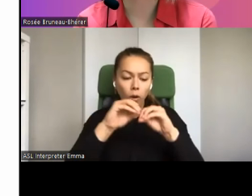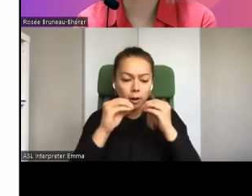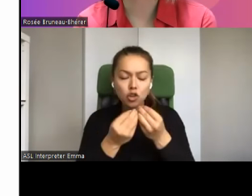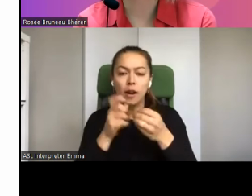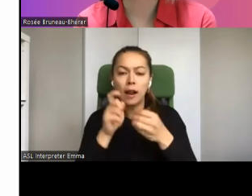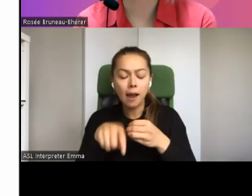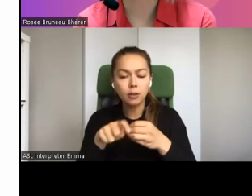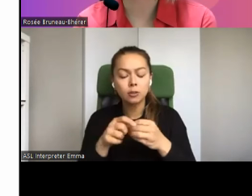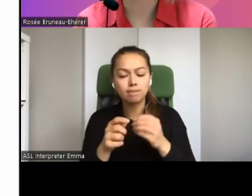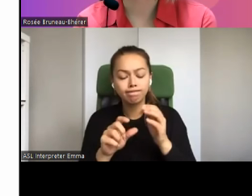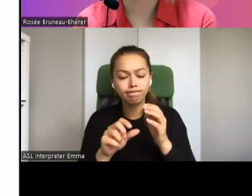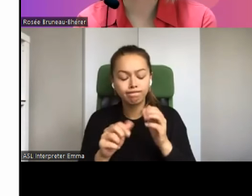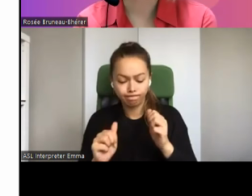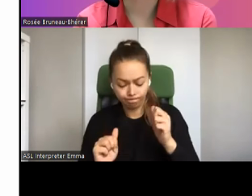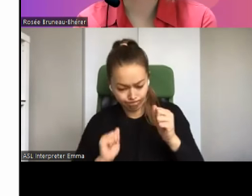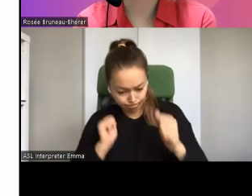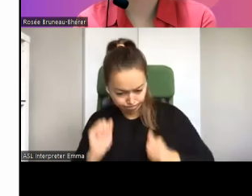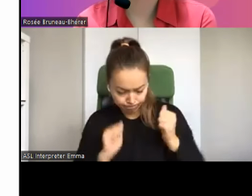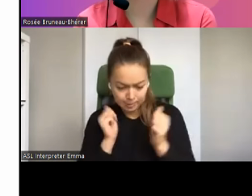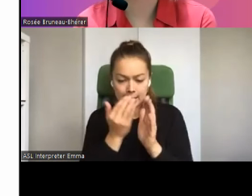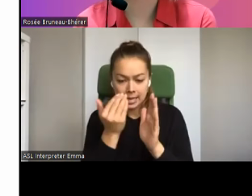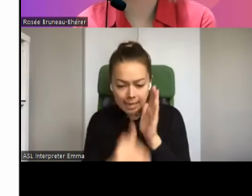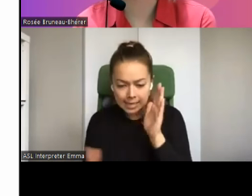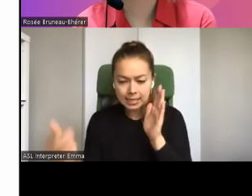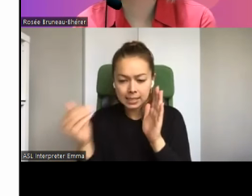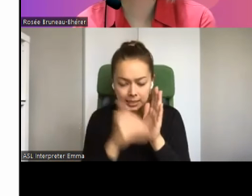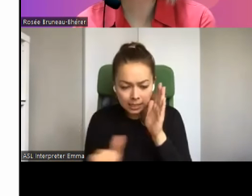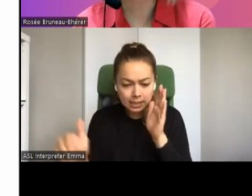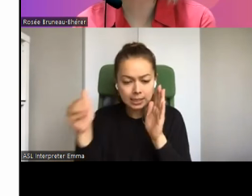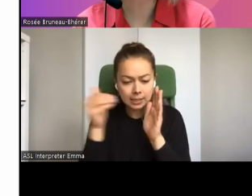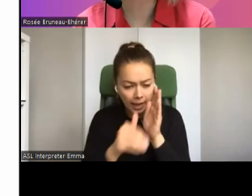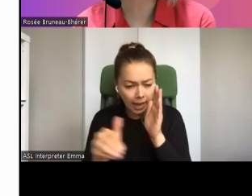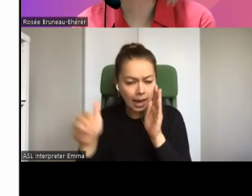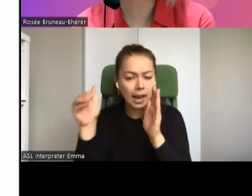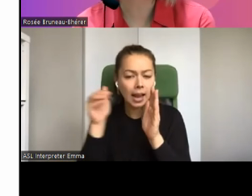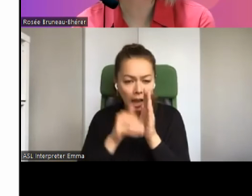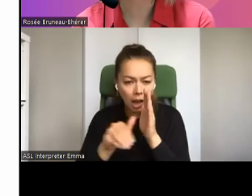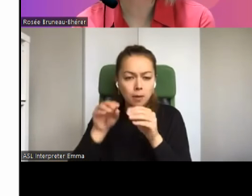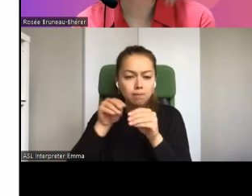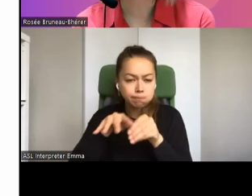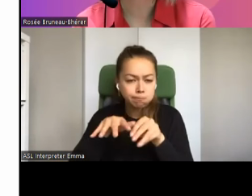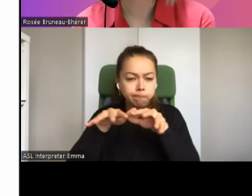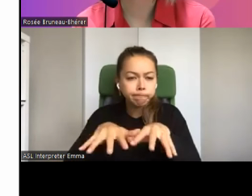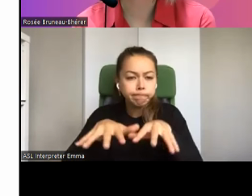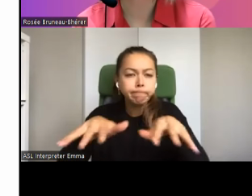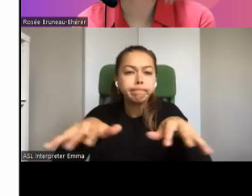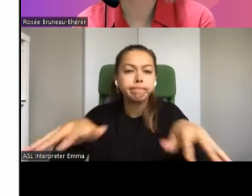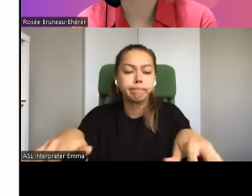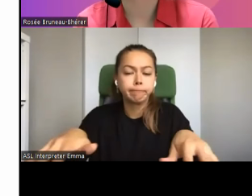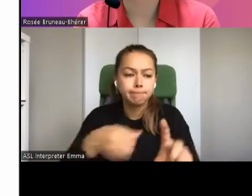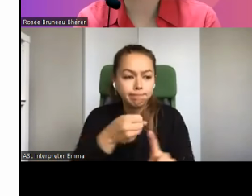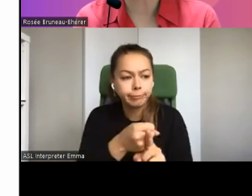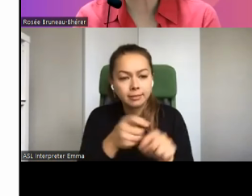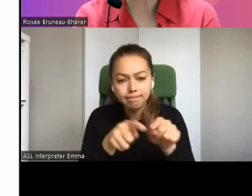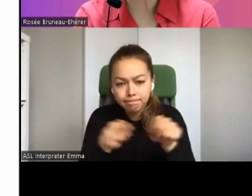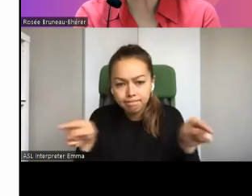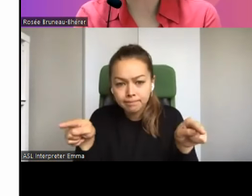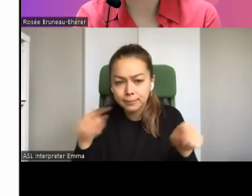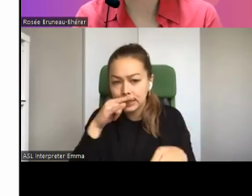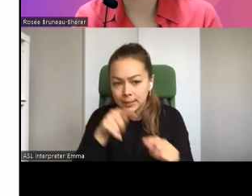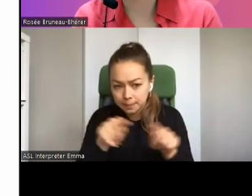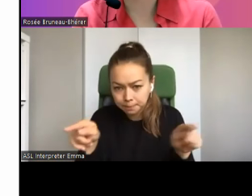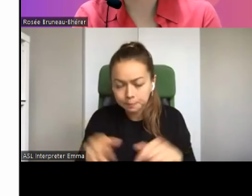to see the effects on young children in difficulty. Okay, so I can control the English